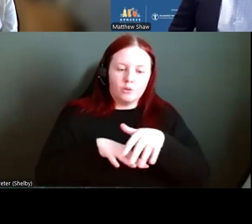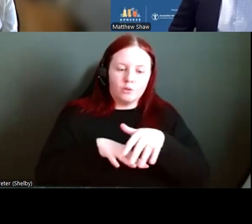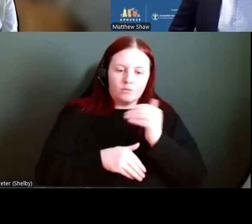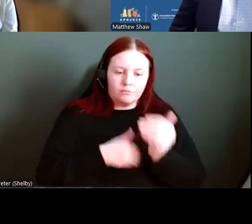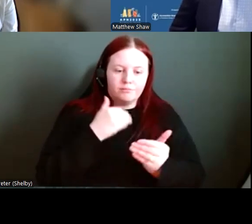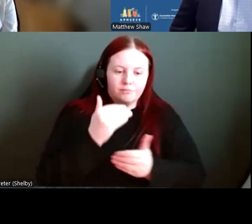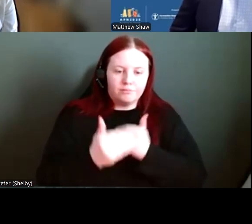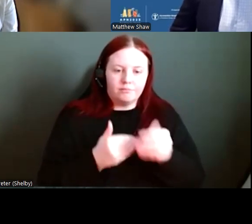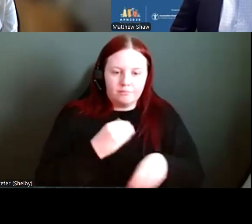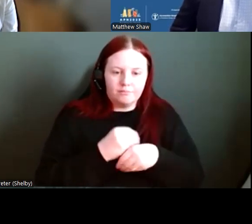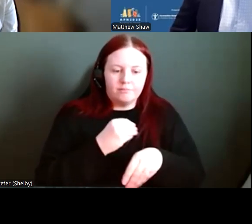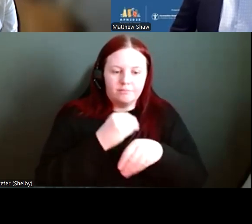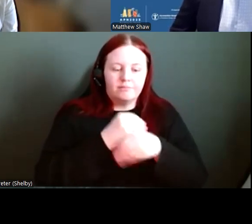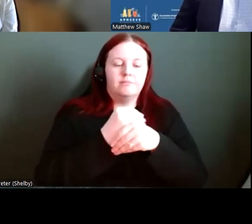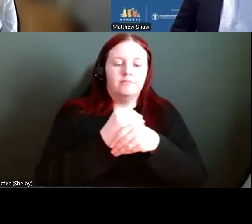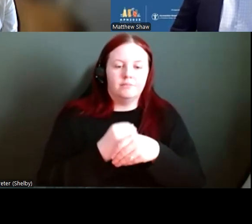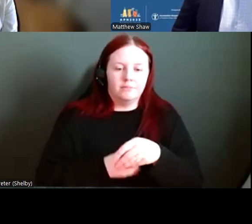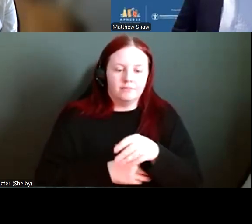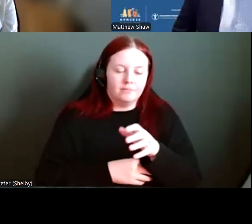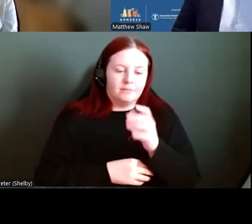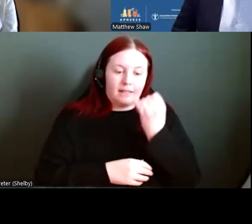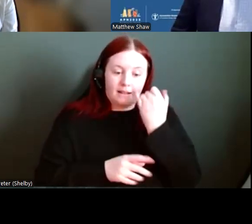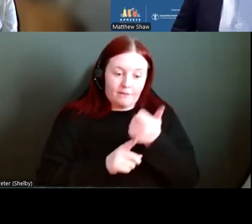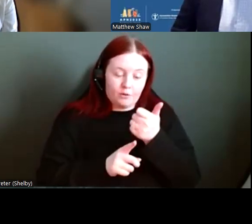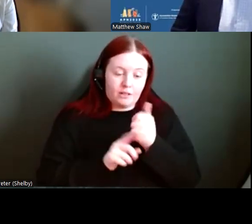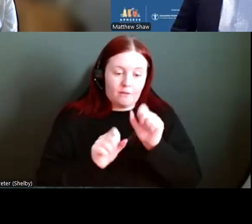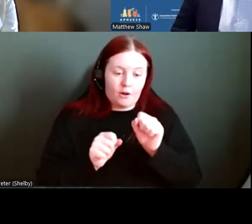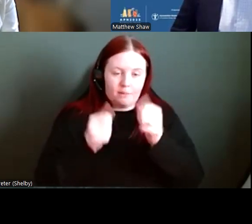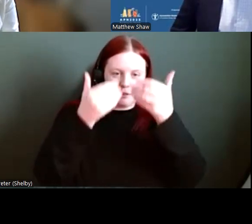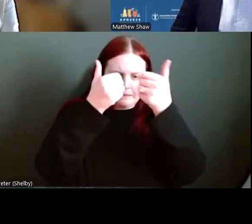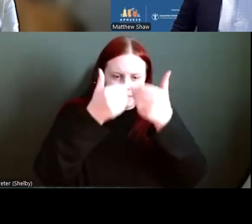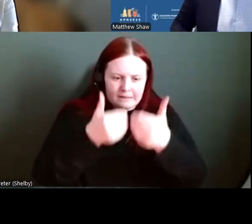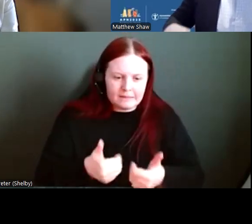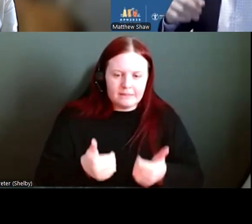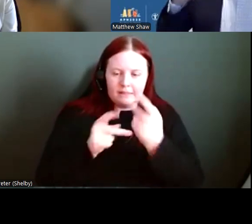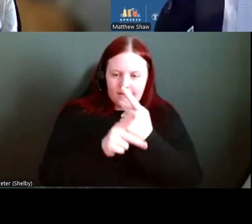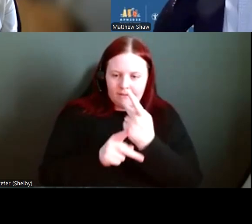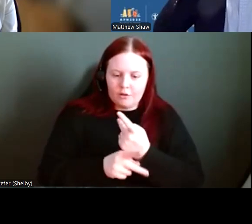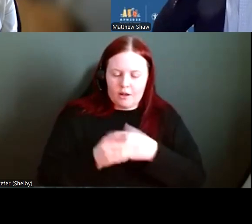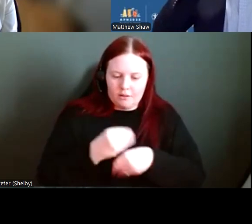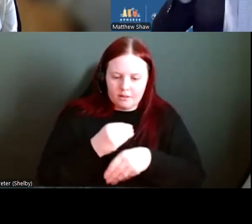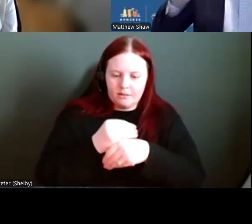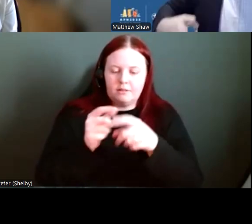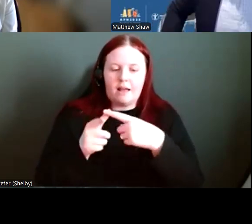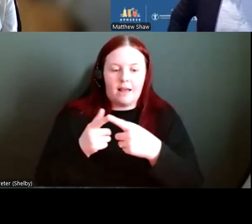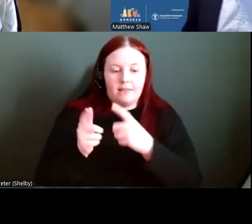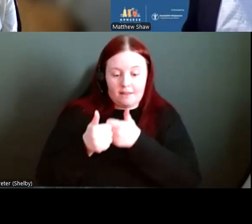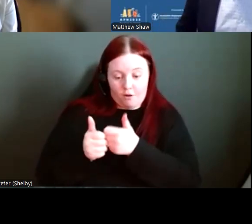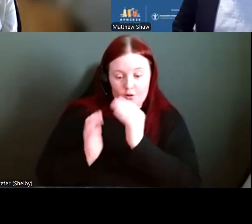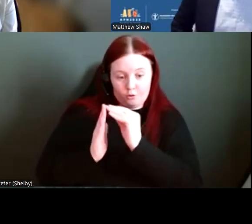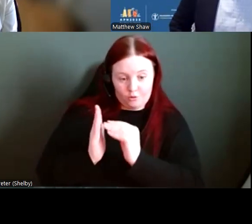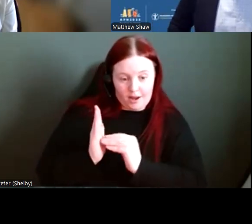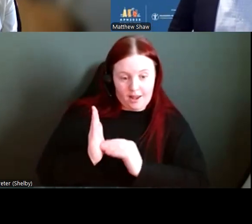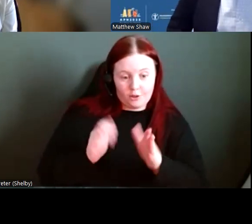into smaller pieces over time and track your progress on those pieces, that tends to